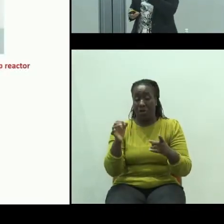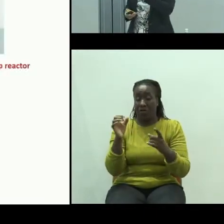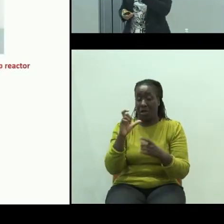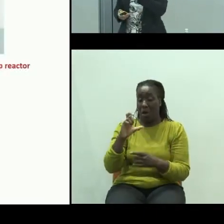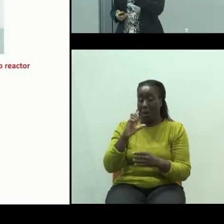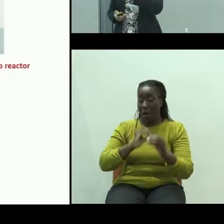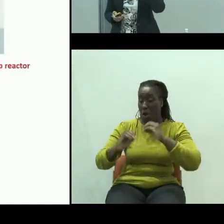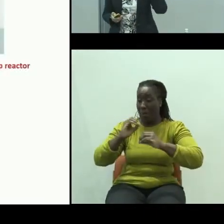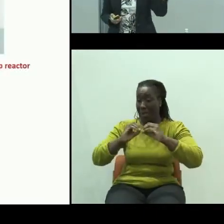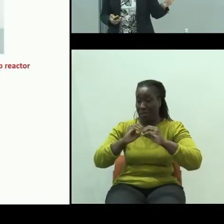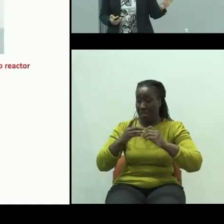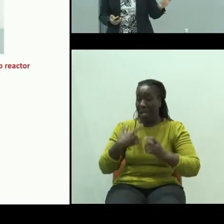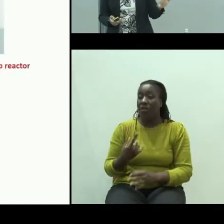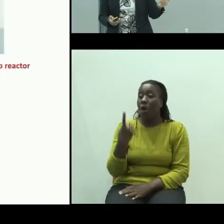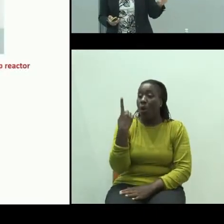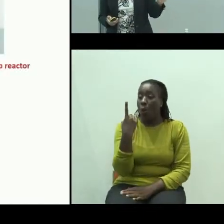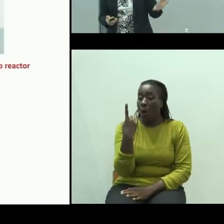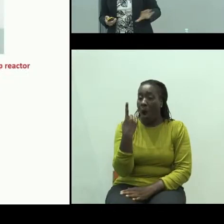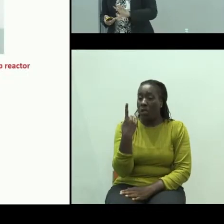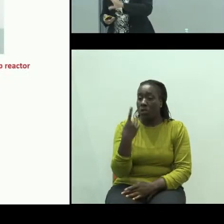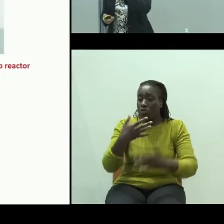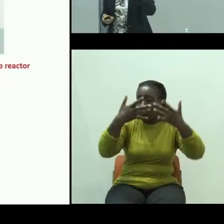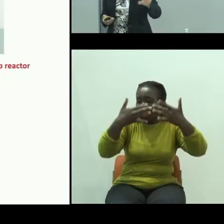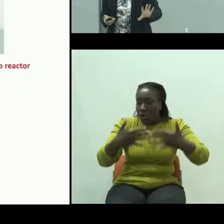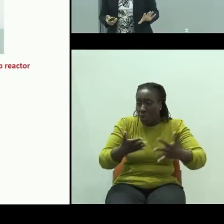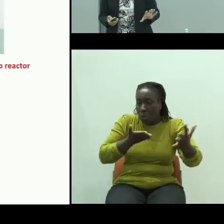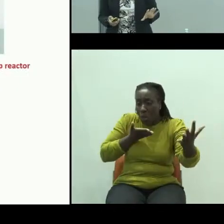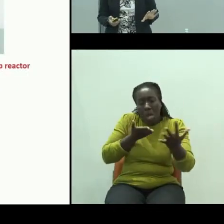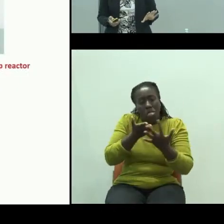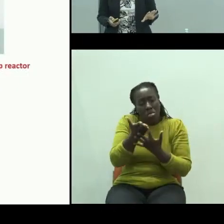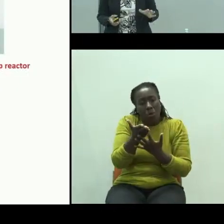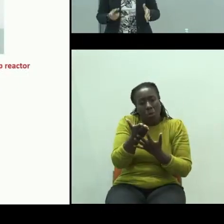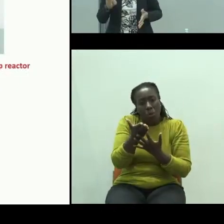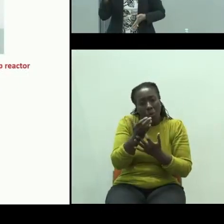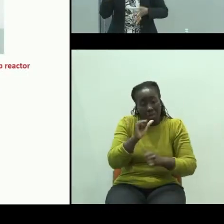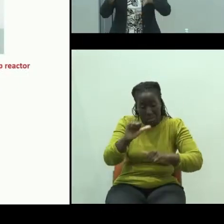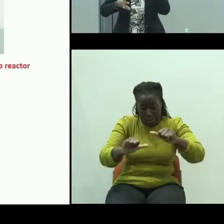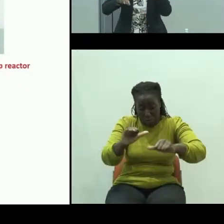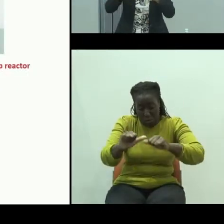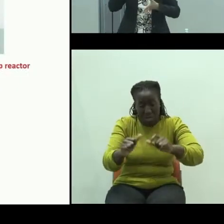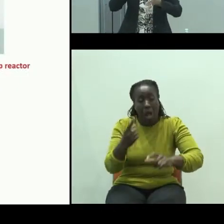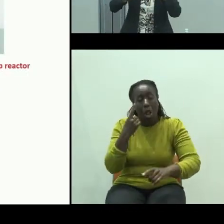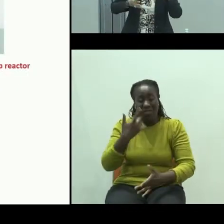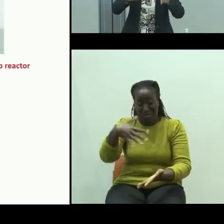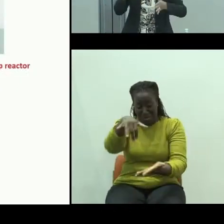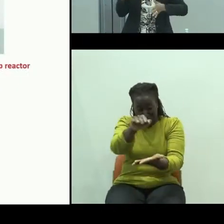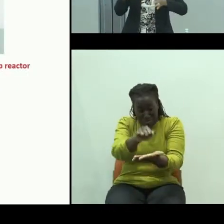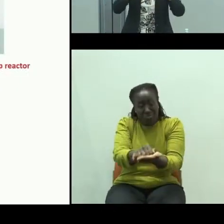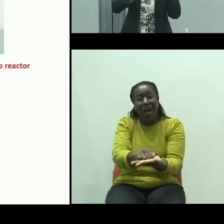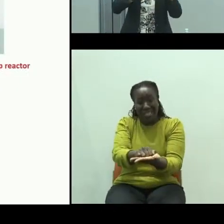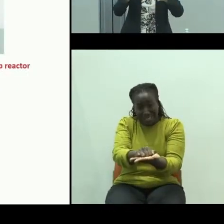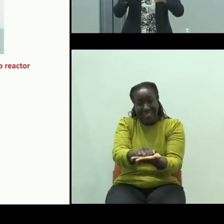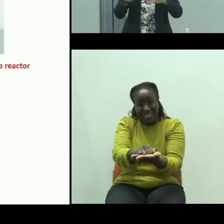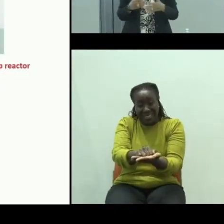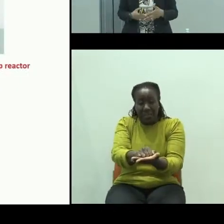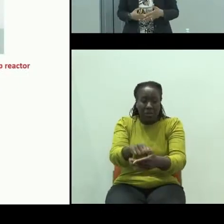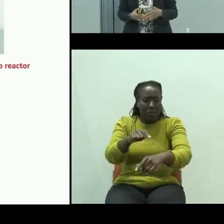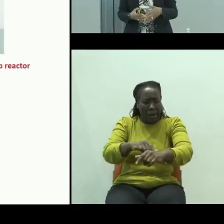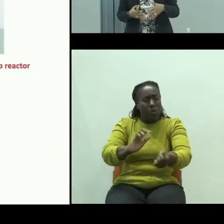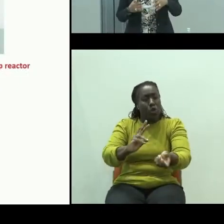I'm just going to show one result of having gone through this whole process of now looking for the right point to be able to